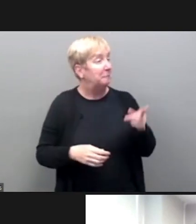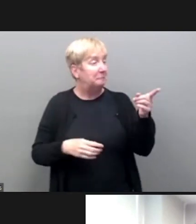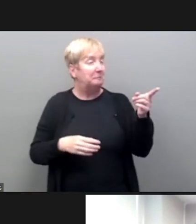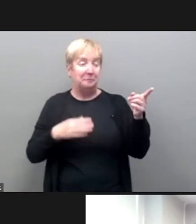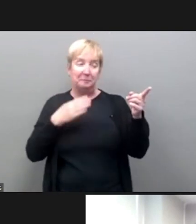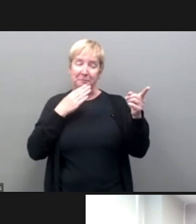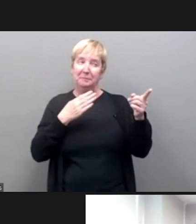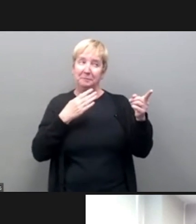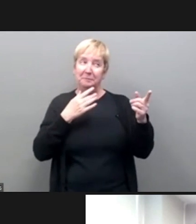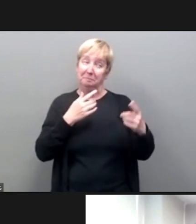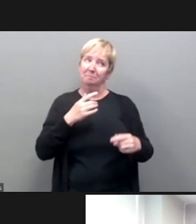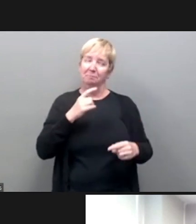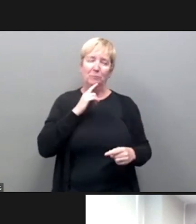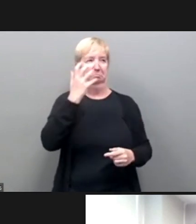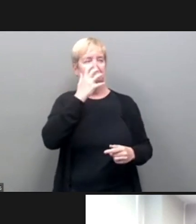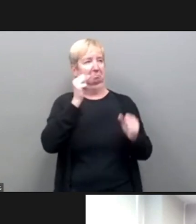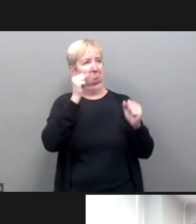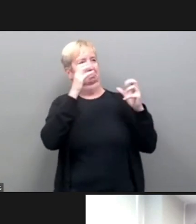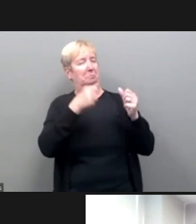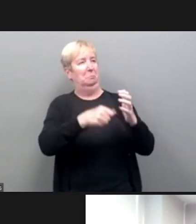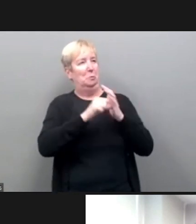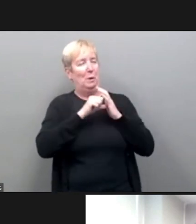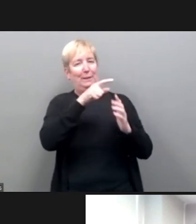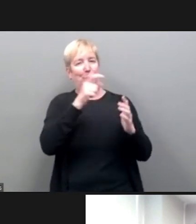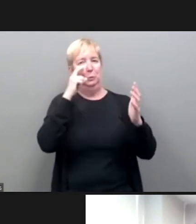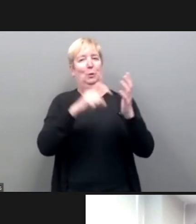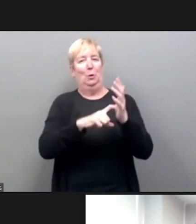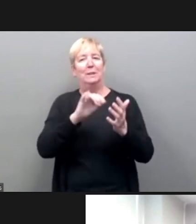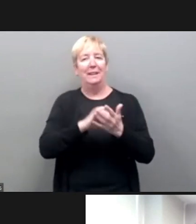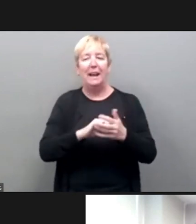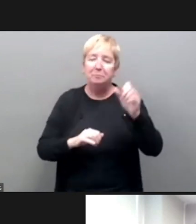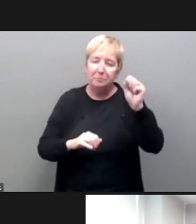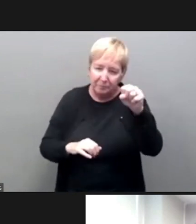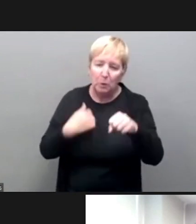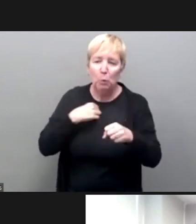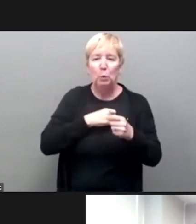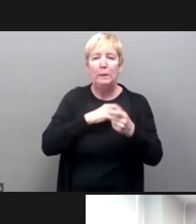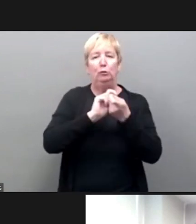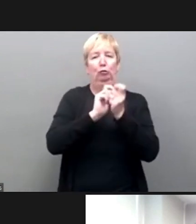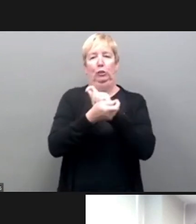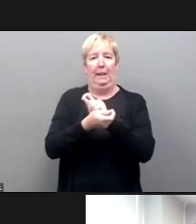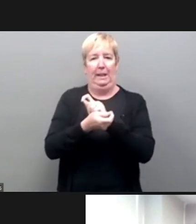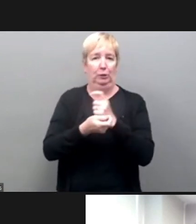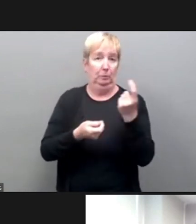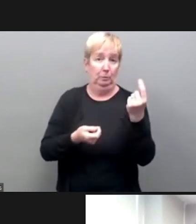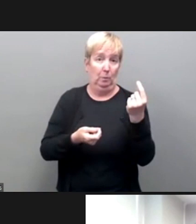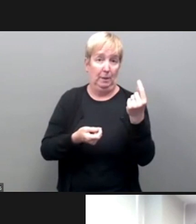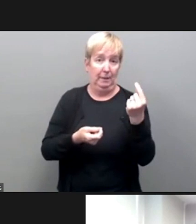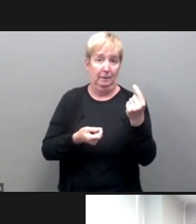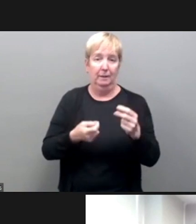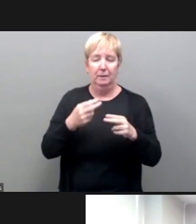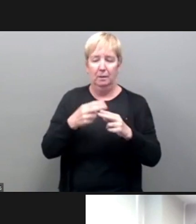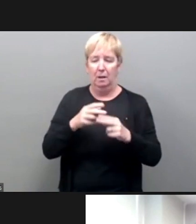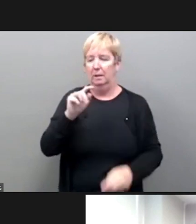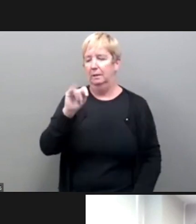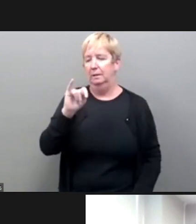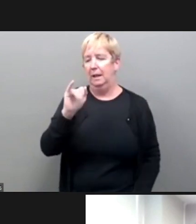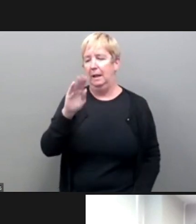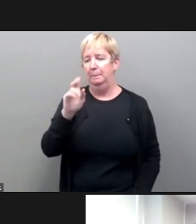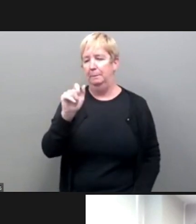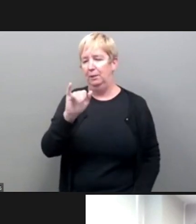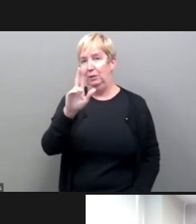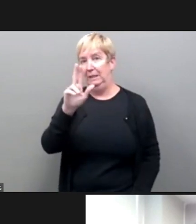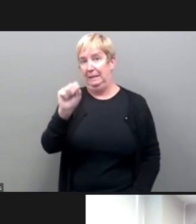That's pretty incredible. Yeah, we did have a change in the way it's called Tiberius. So it's